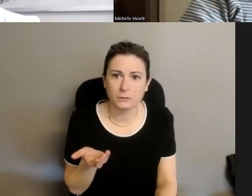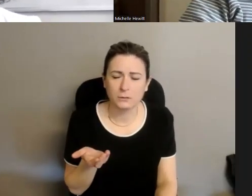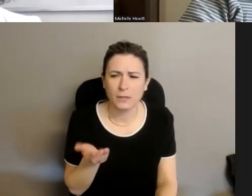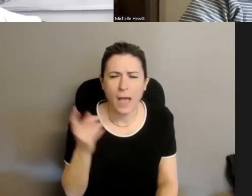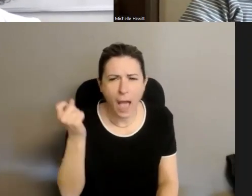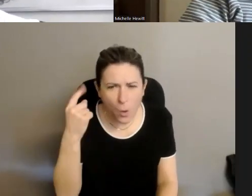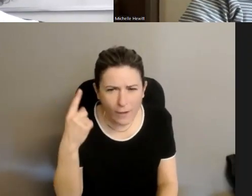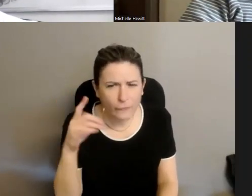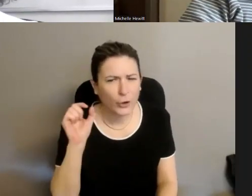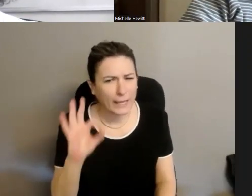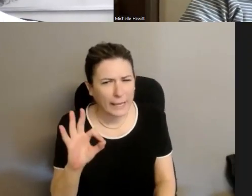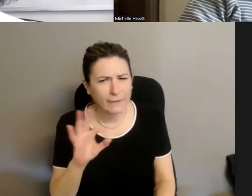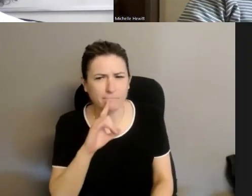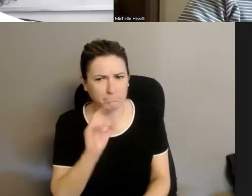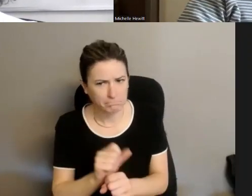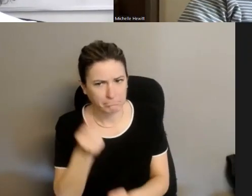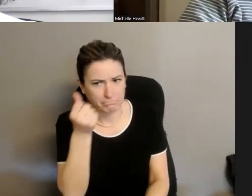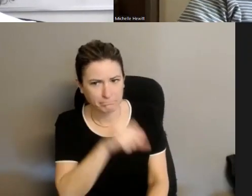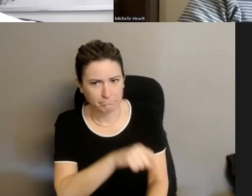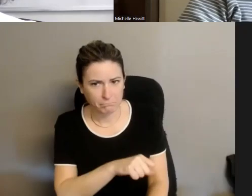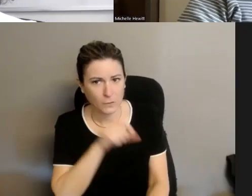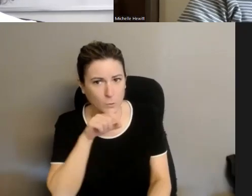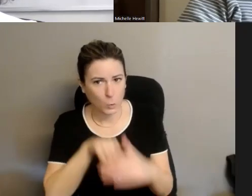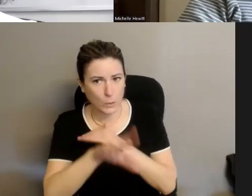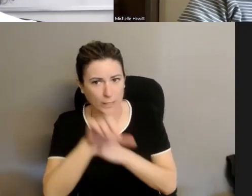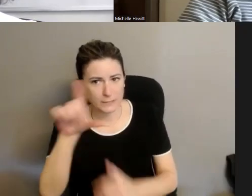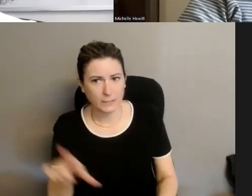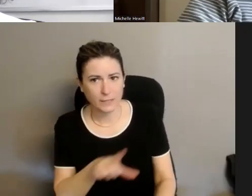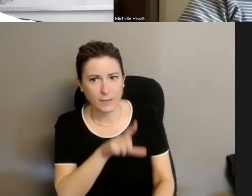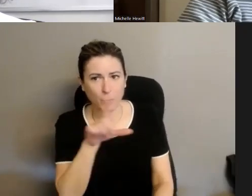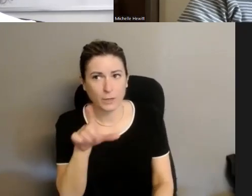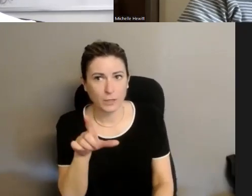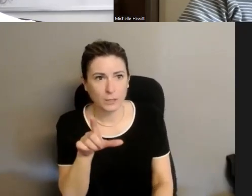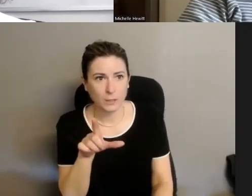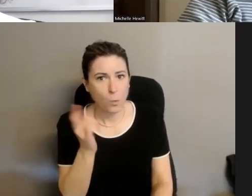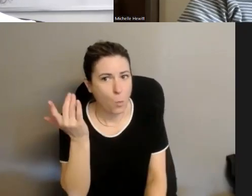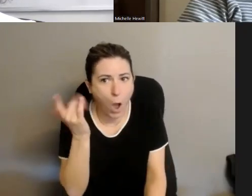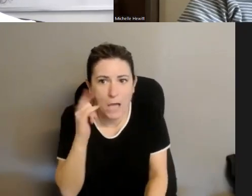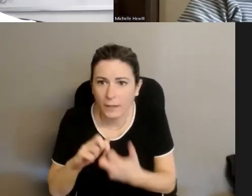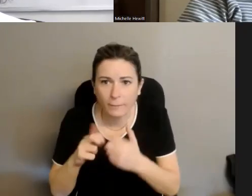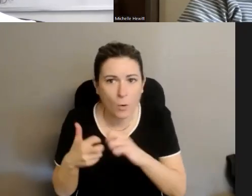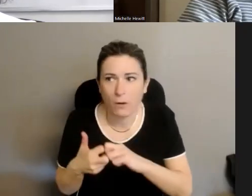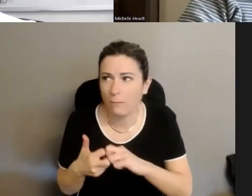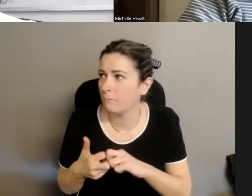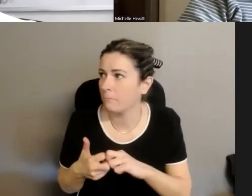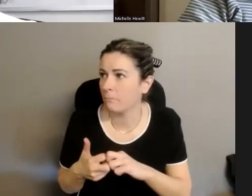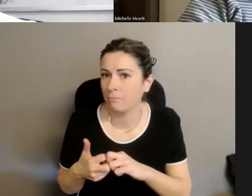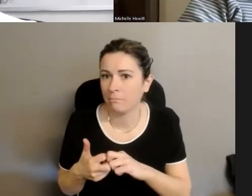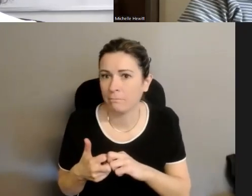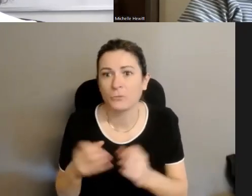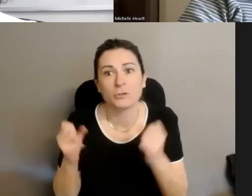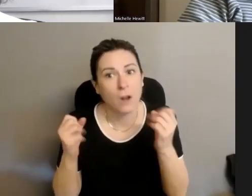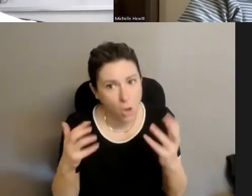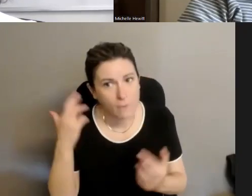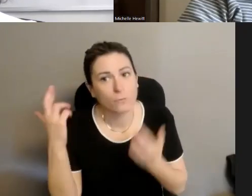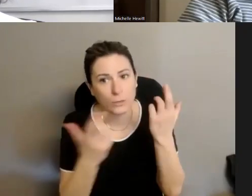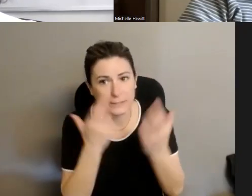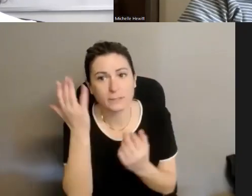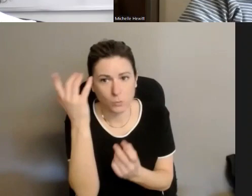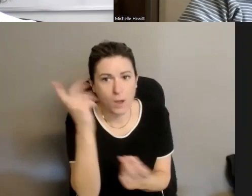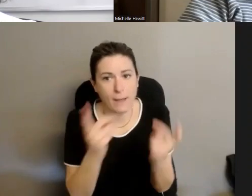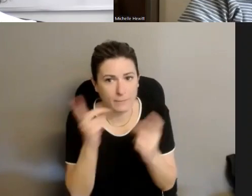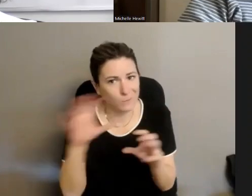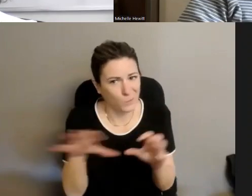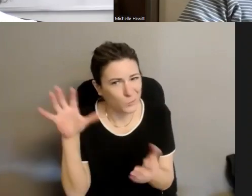somebody is accessing a library. So I really like the program that you're seeing better uptake from younger and